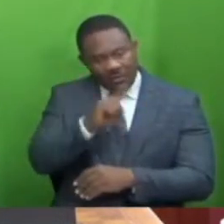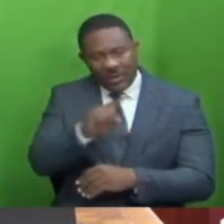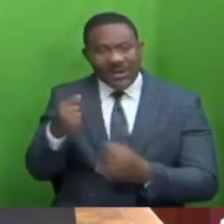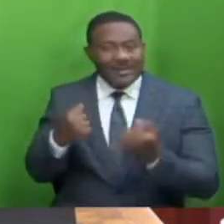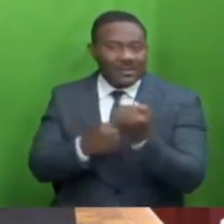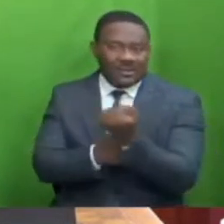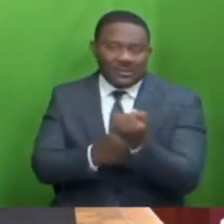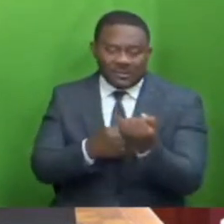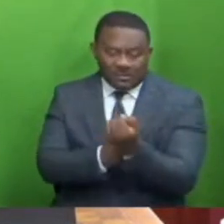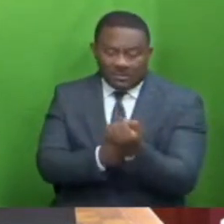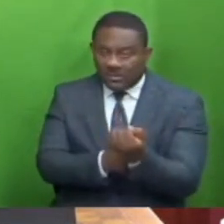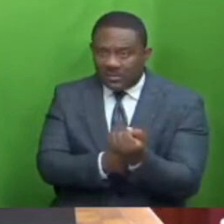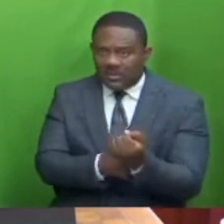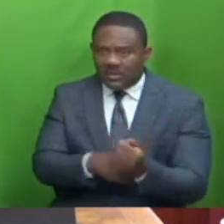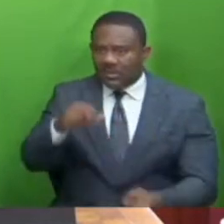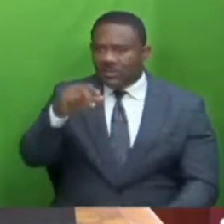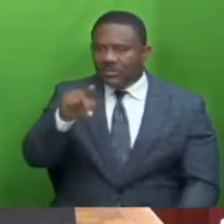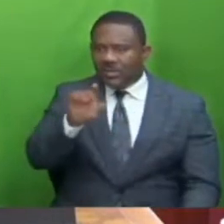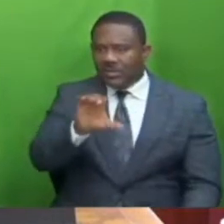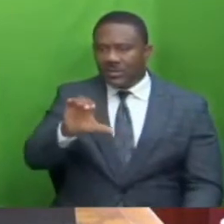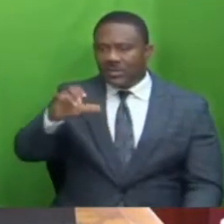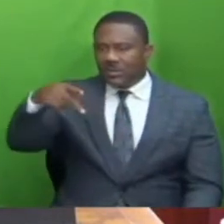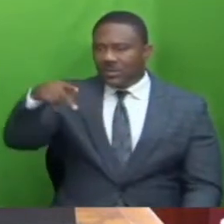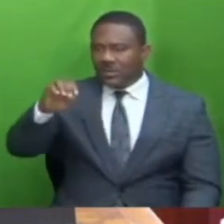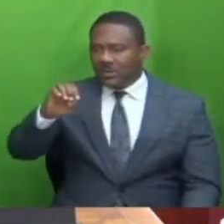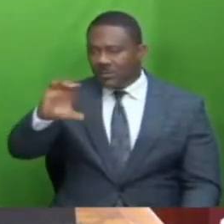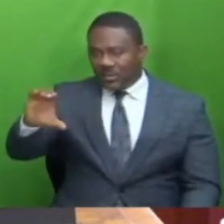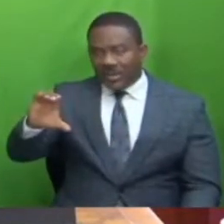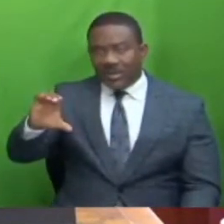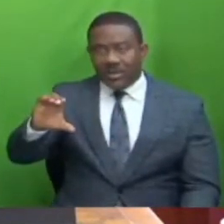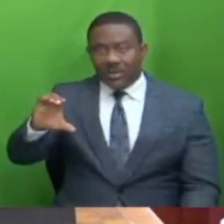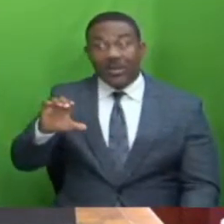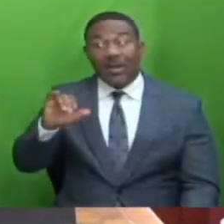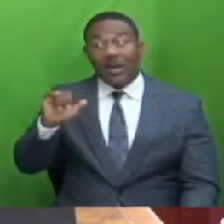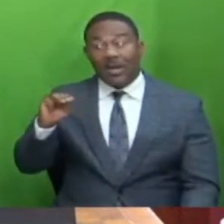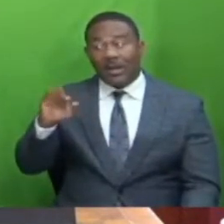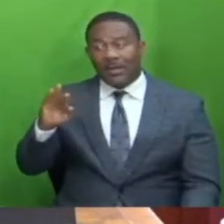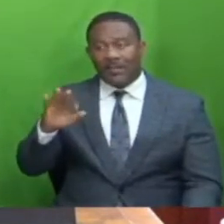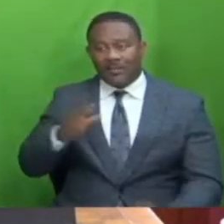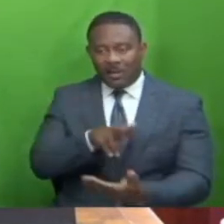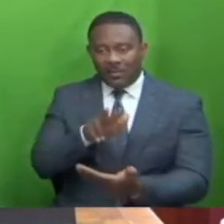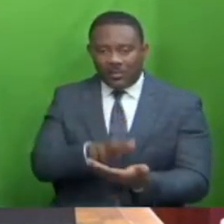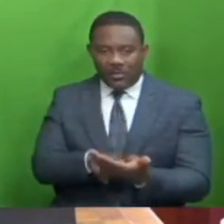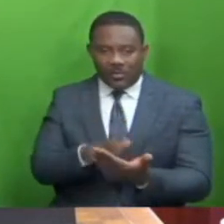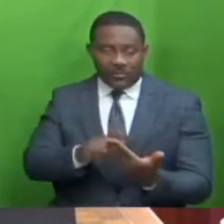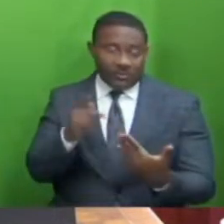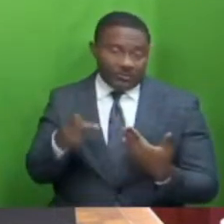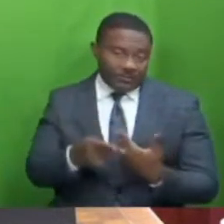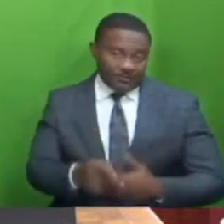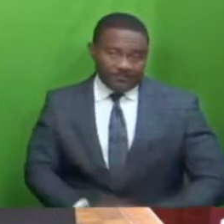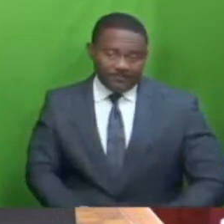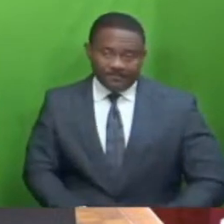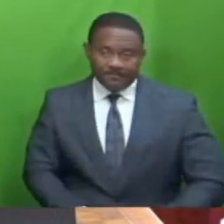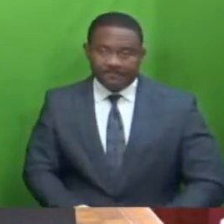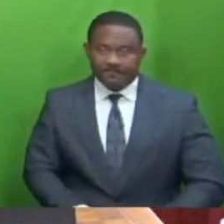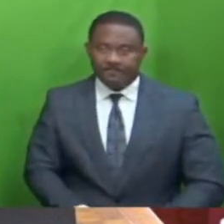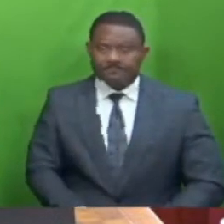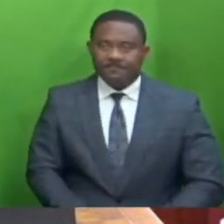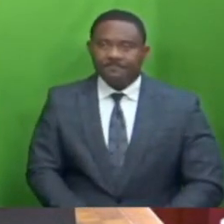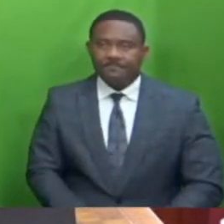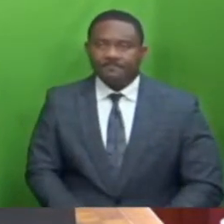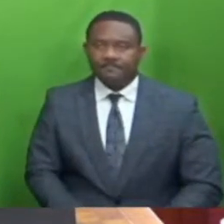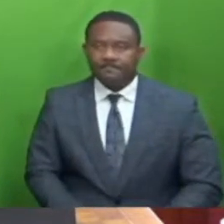own PCPEG, which undergirds the IMF-approved program. Debt operations. Mr.